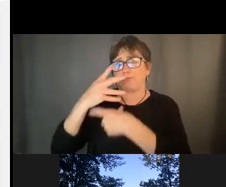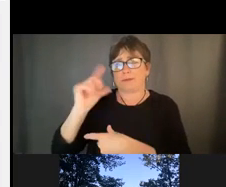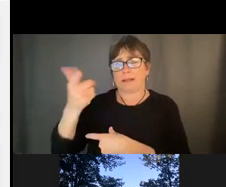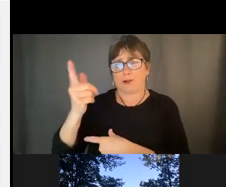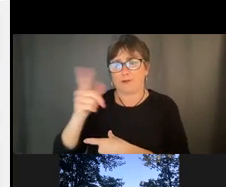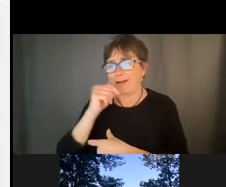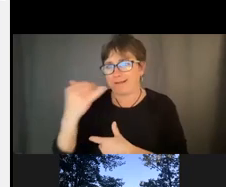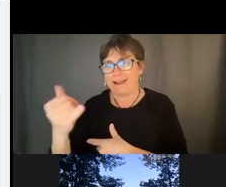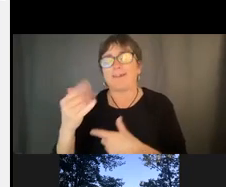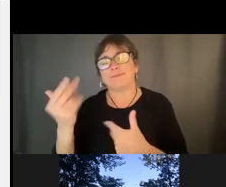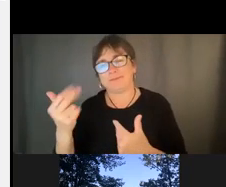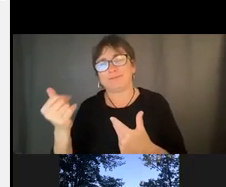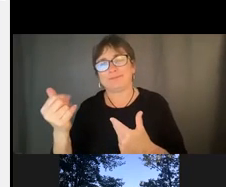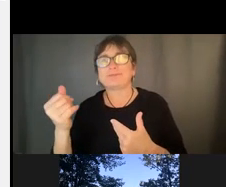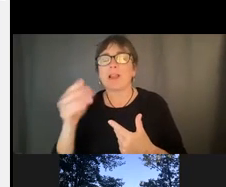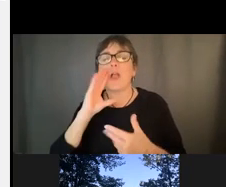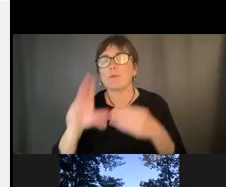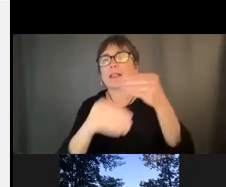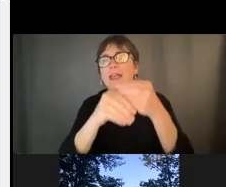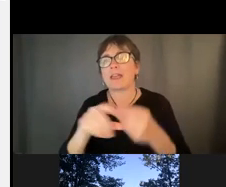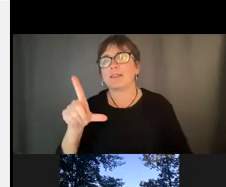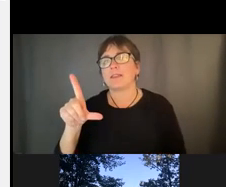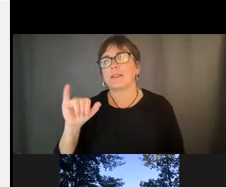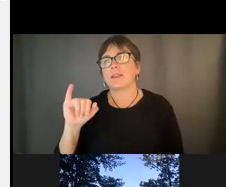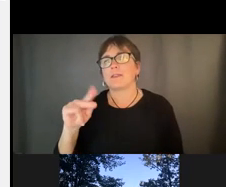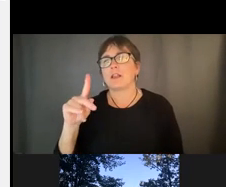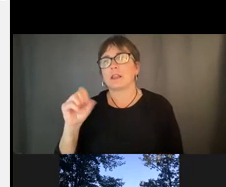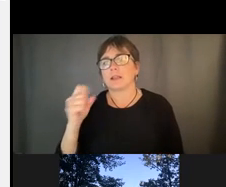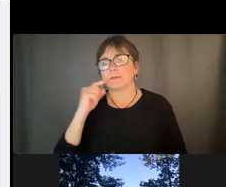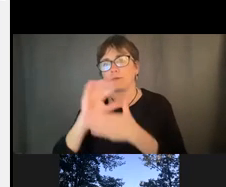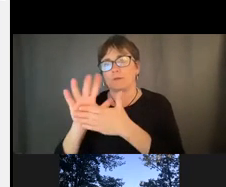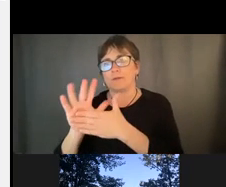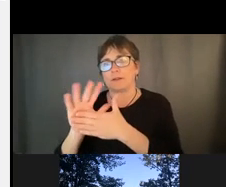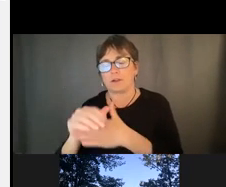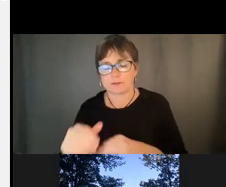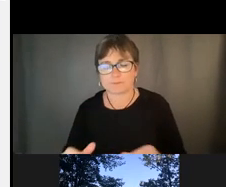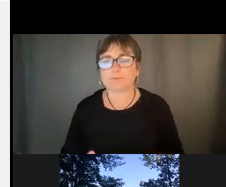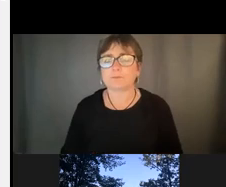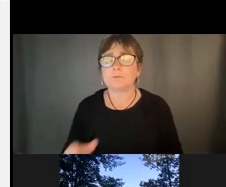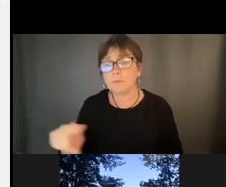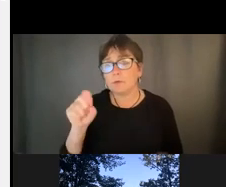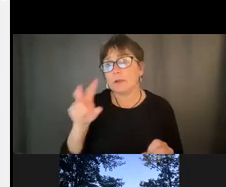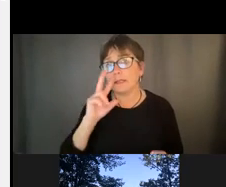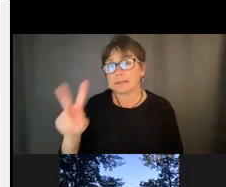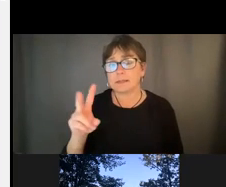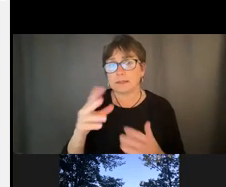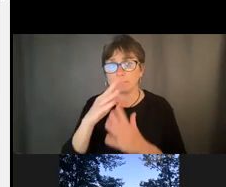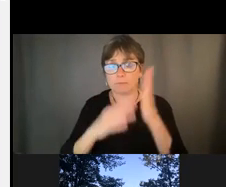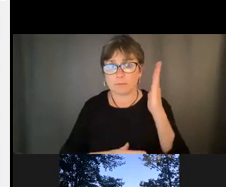will. I'll make sure those get added in there as well, so that people can see kind of the author's explanation of what this